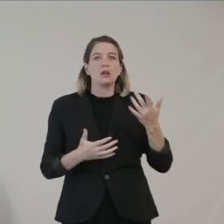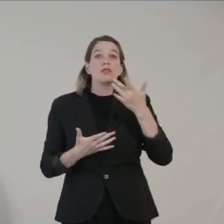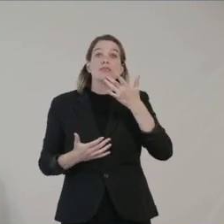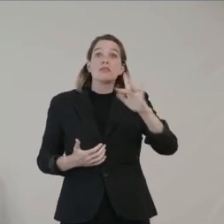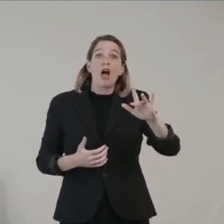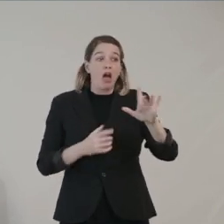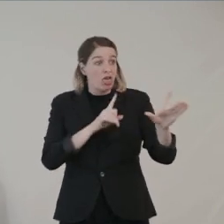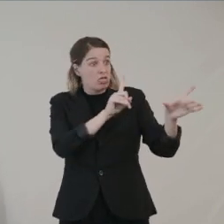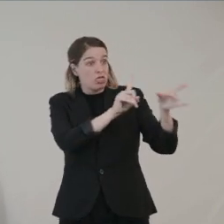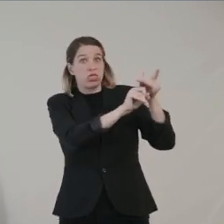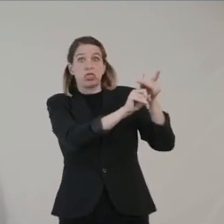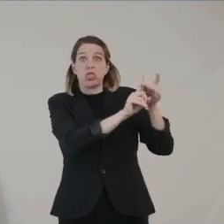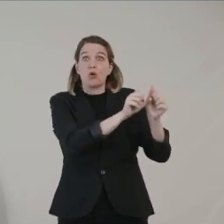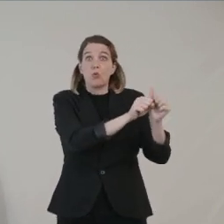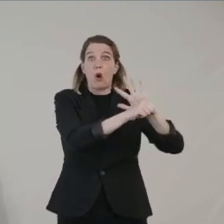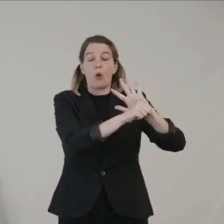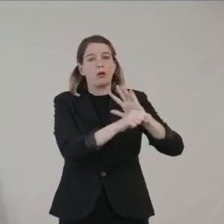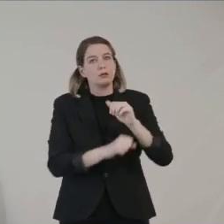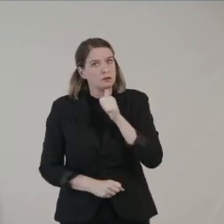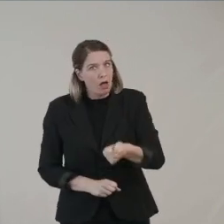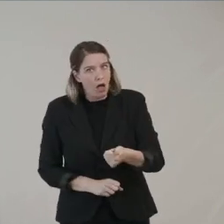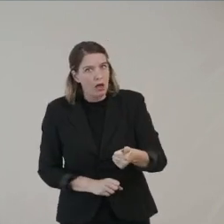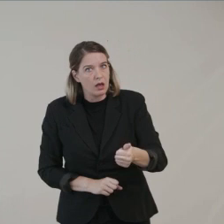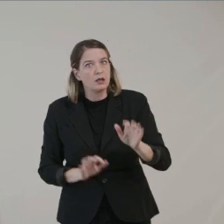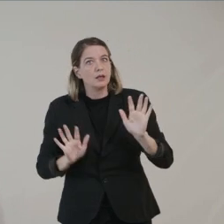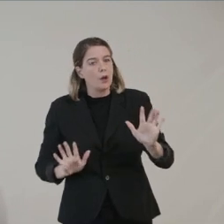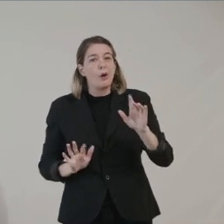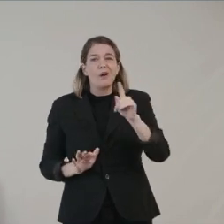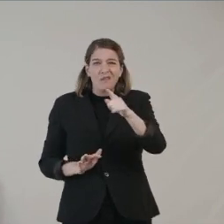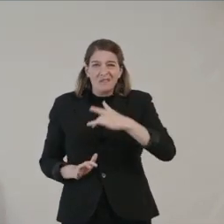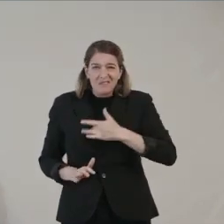stay home, and it will make a big difference.